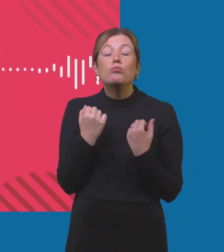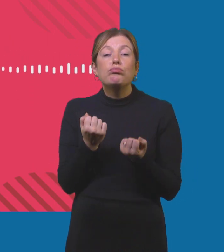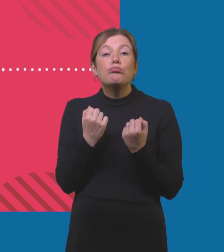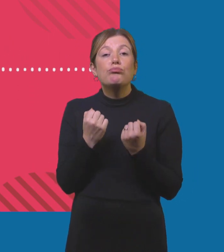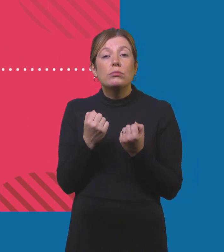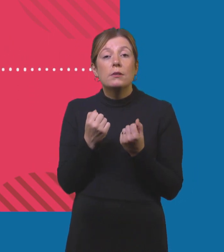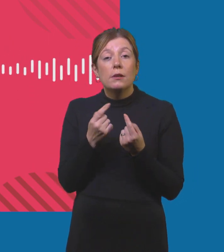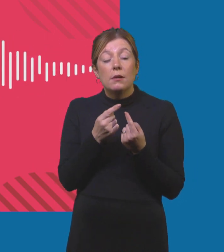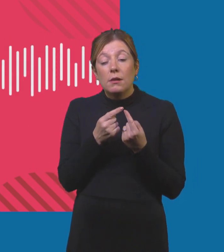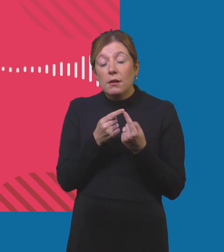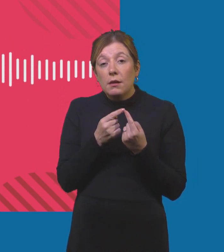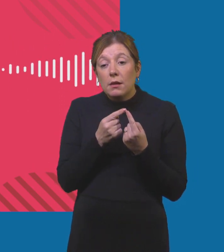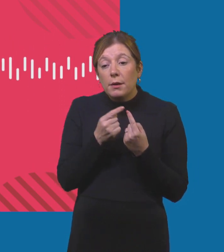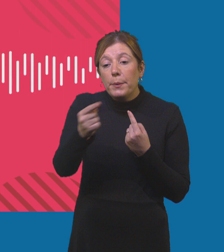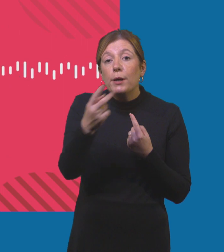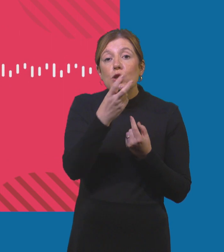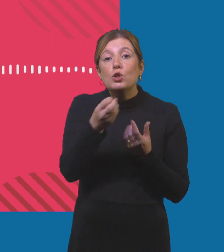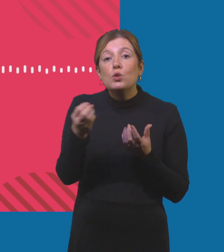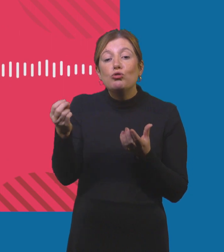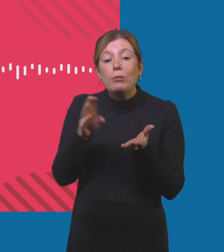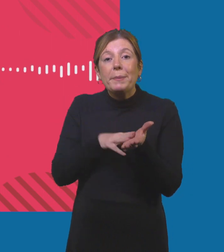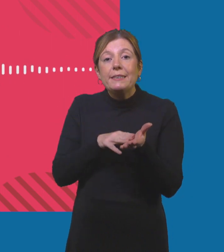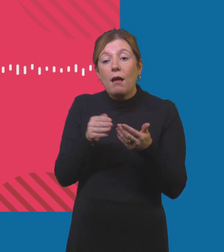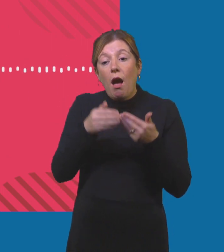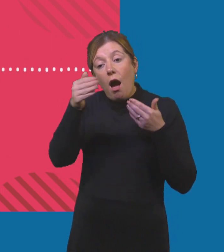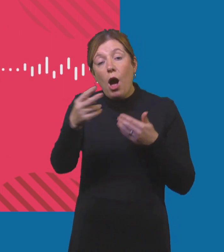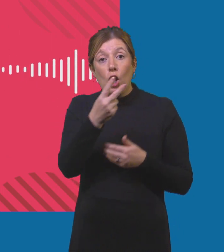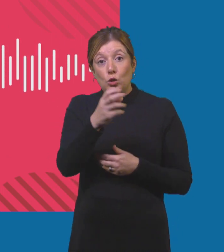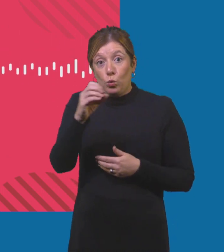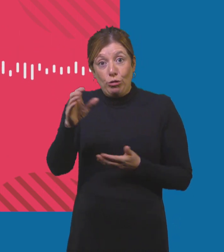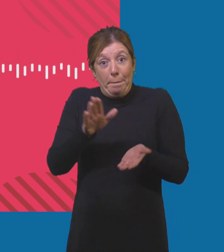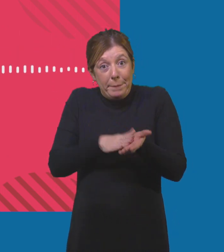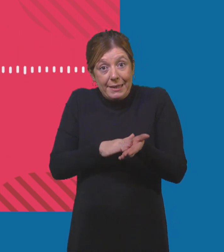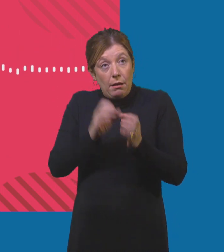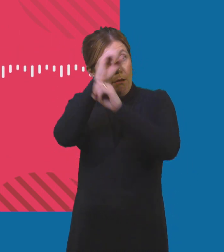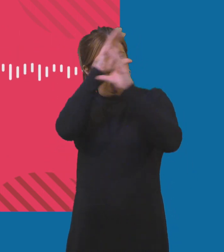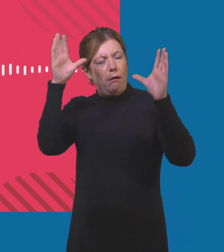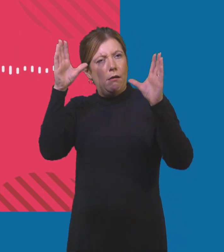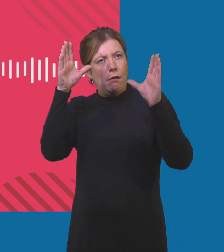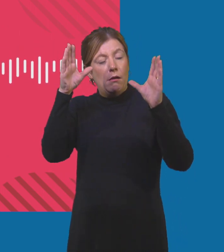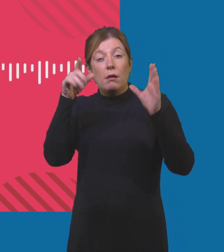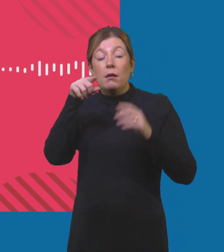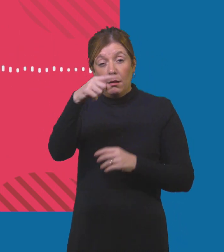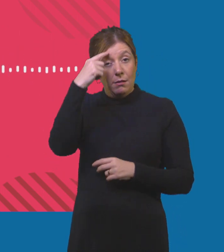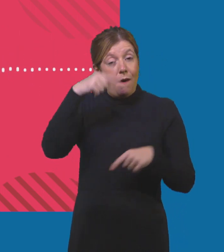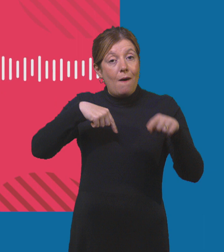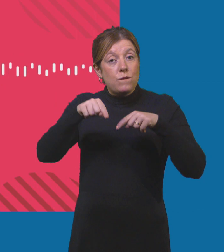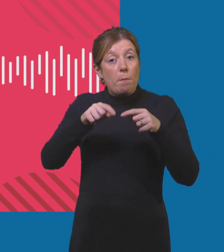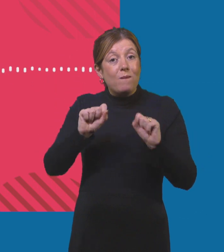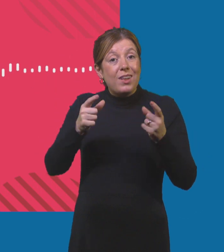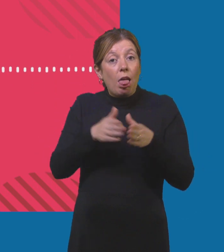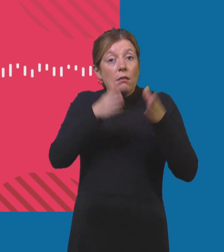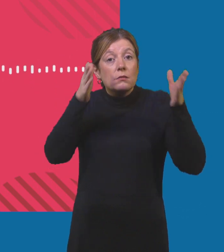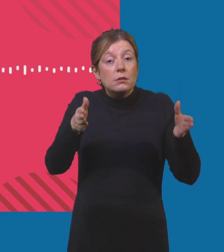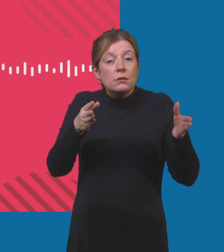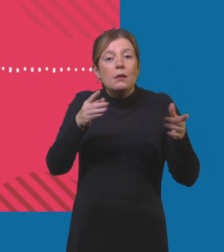potentially 200 meters to stop at that speed. Now, 200 meters, if you're having trouble visualizing that, is about the length of 2 football fields. Wow.